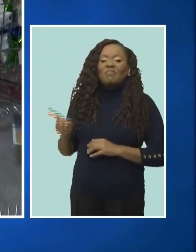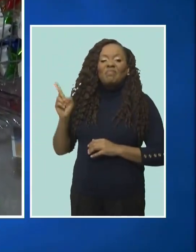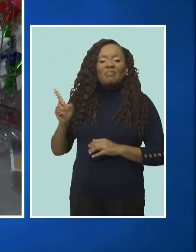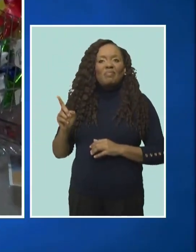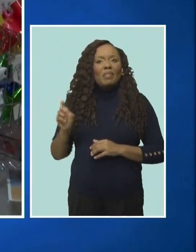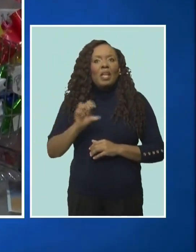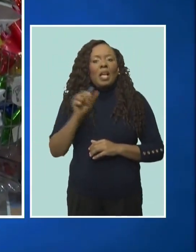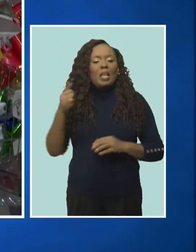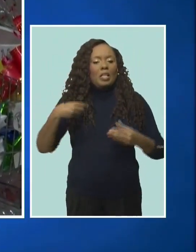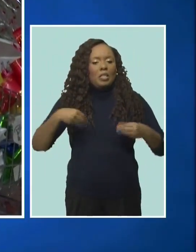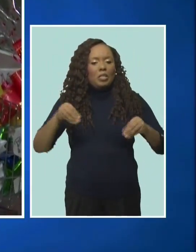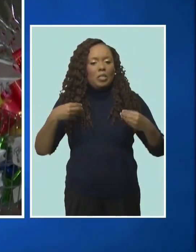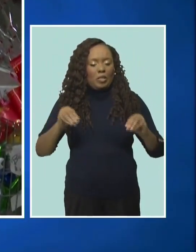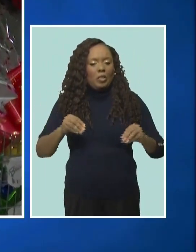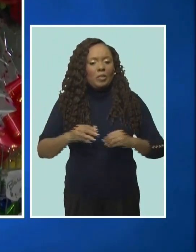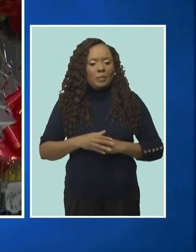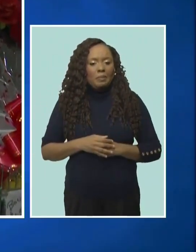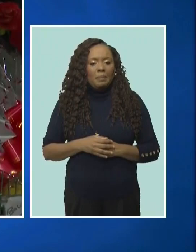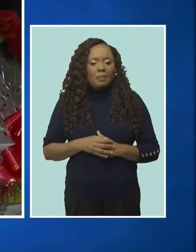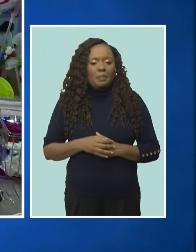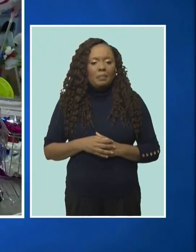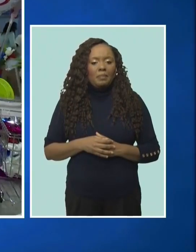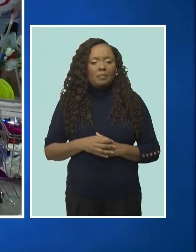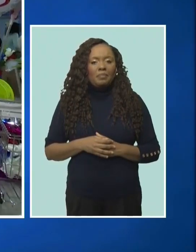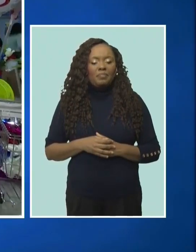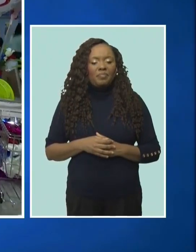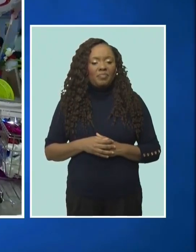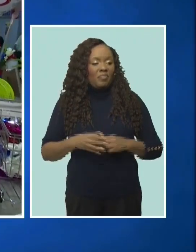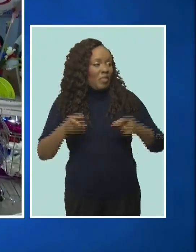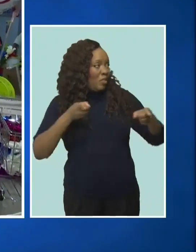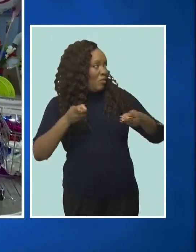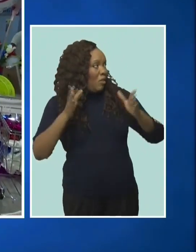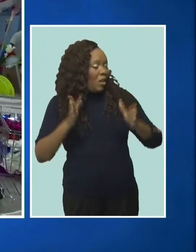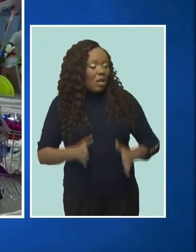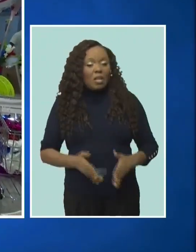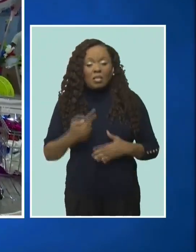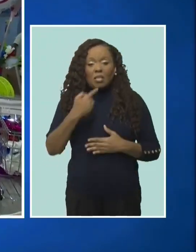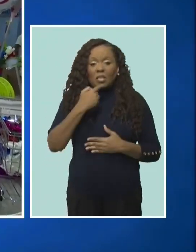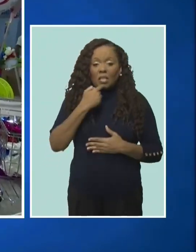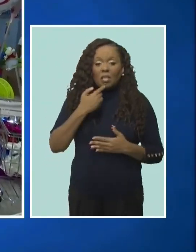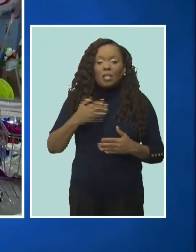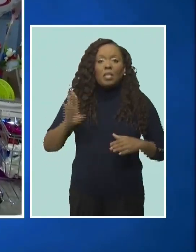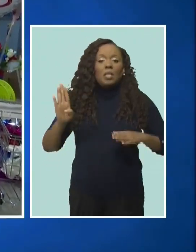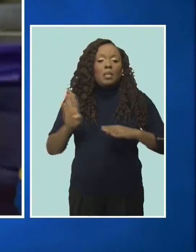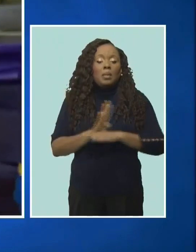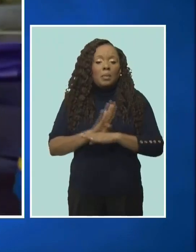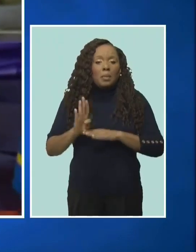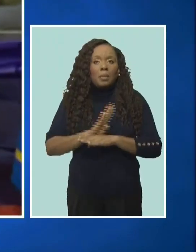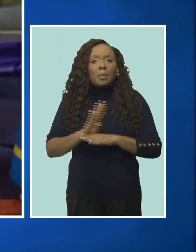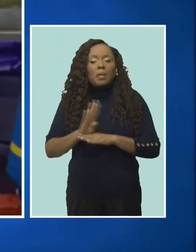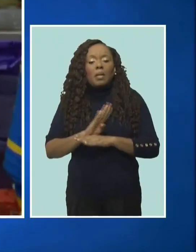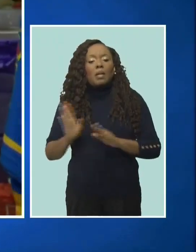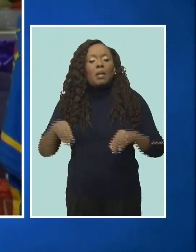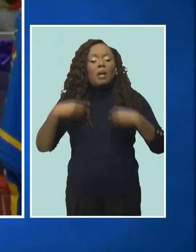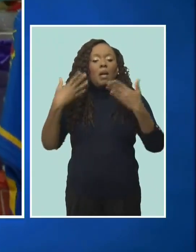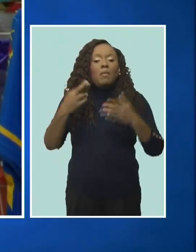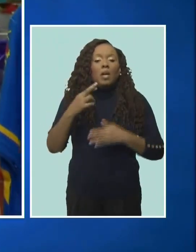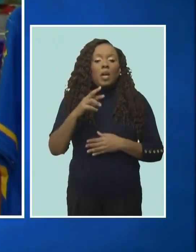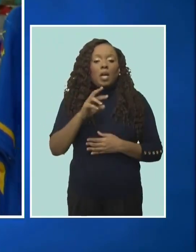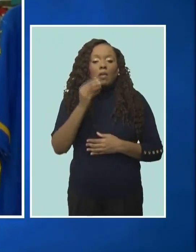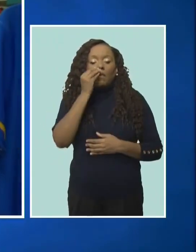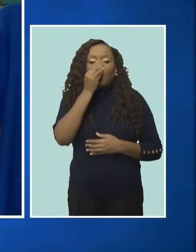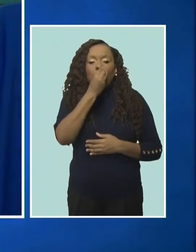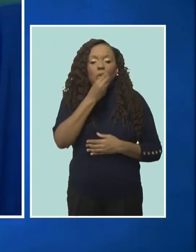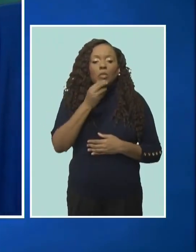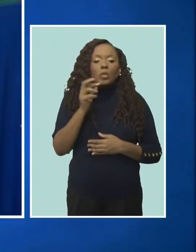and Balloons City Center Mall. Managing Director Althea Wells says her business is also offering roses in a